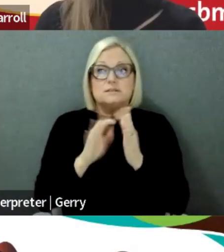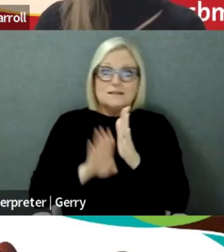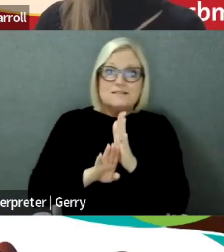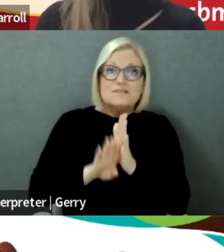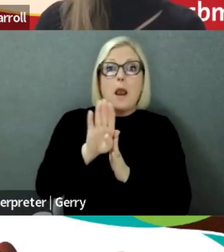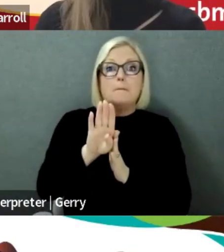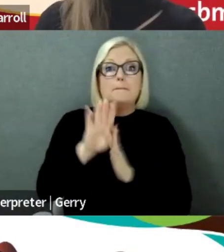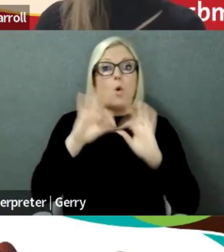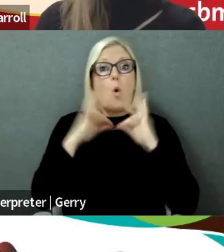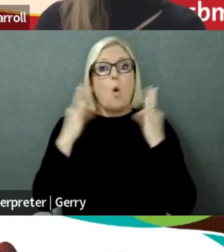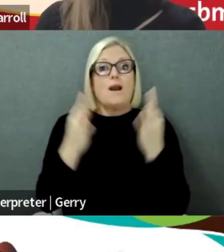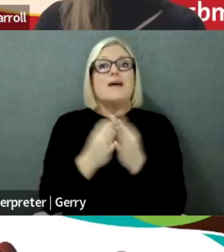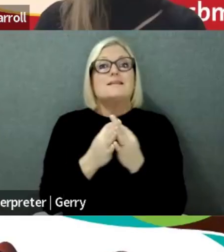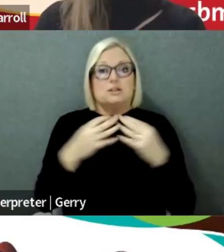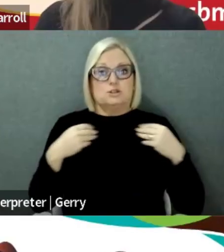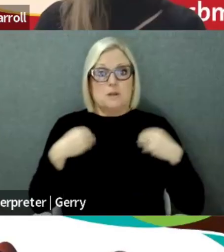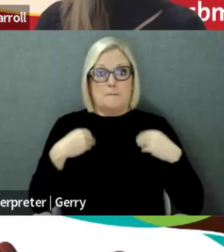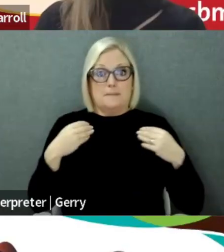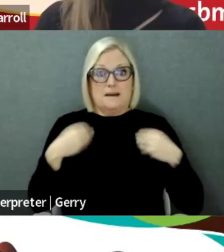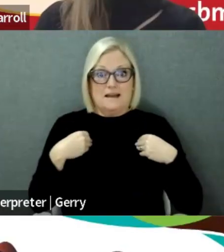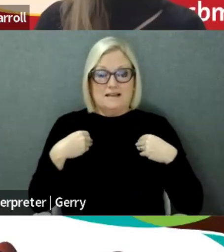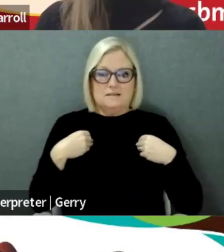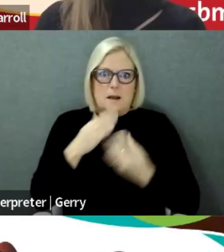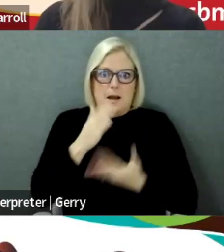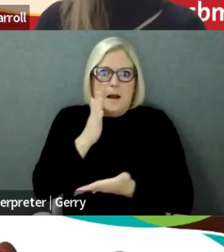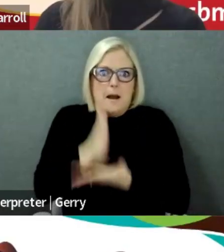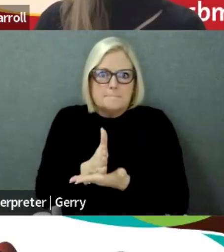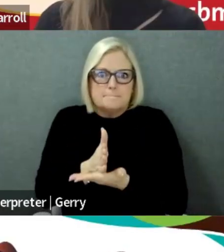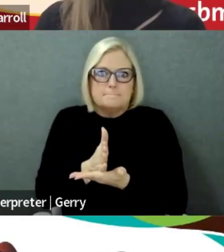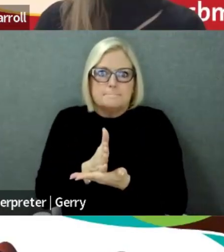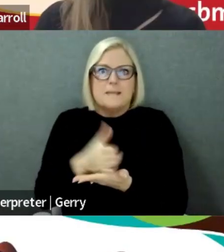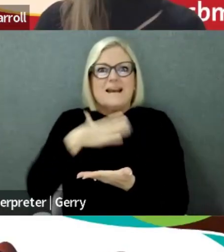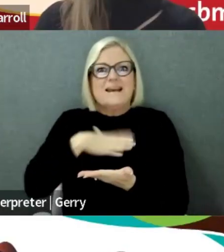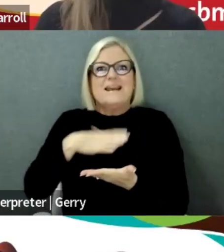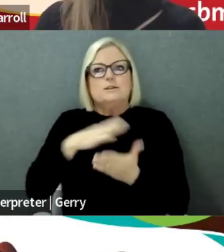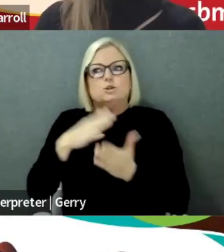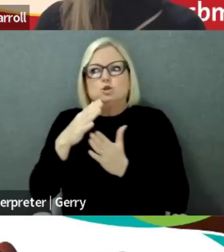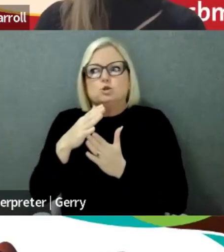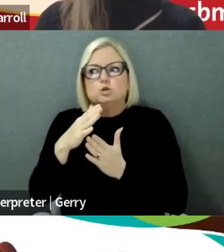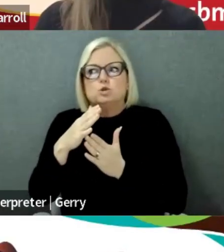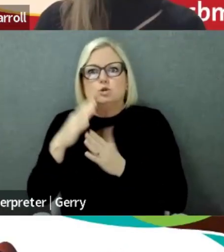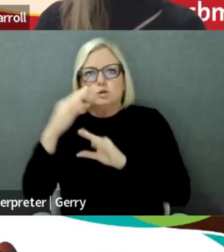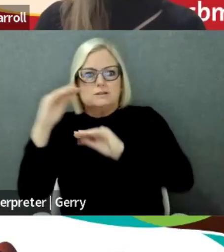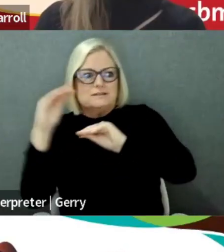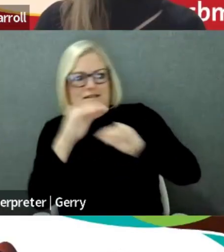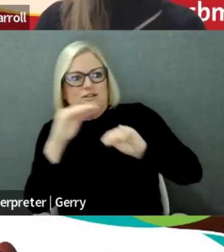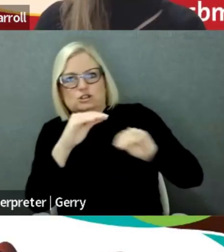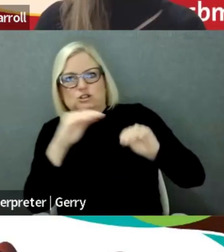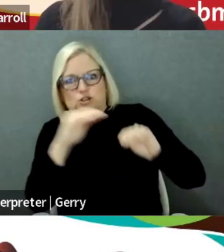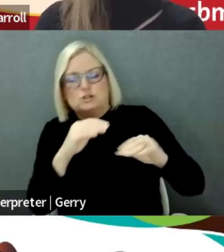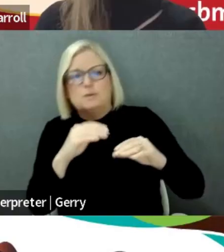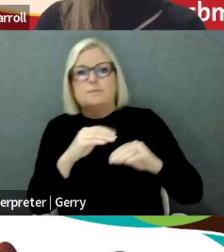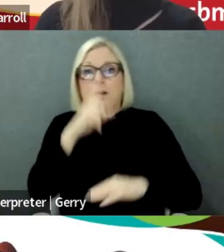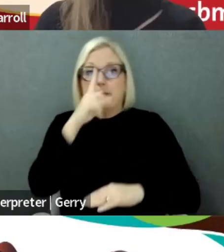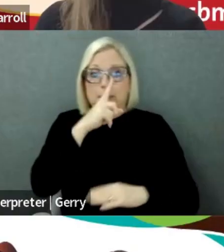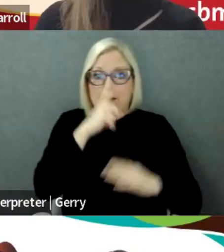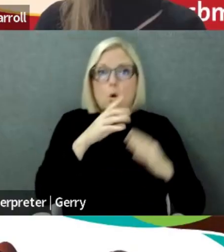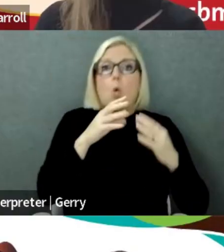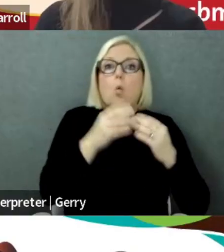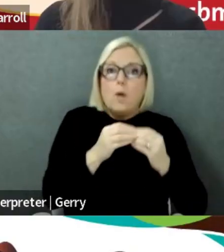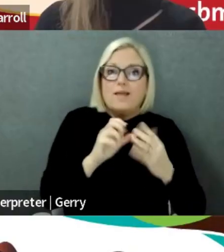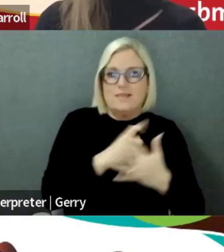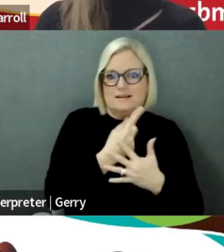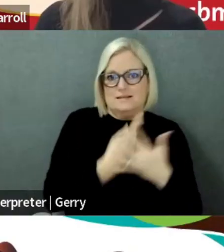to psychosocial disability-led OPDs. OPDs are led by people with lived experiences, so